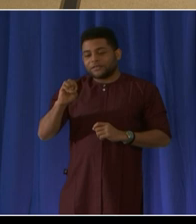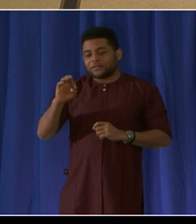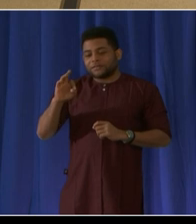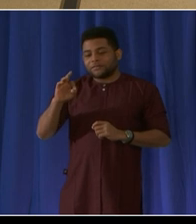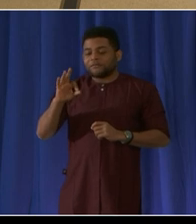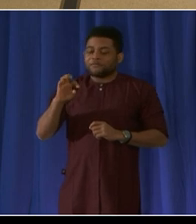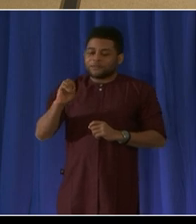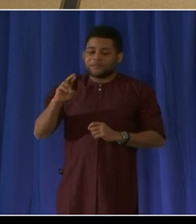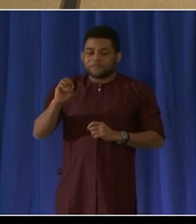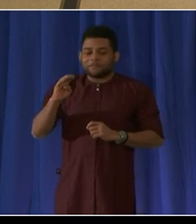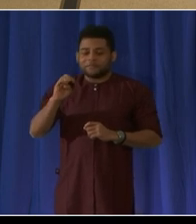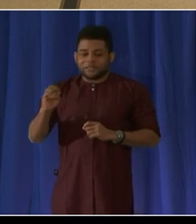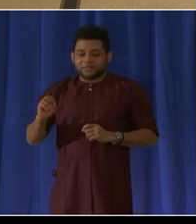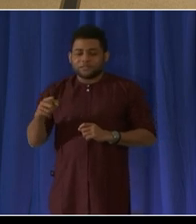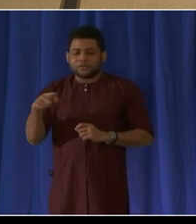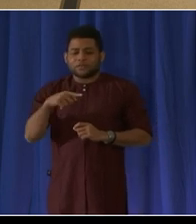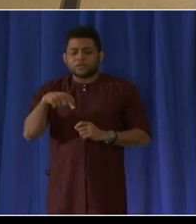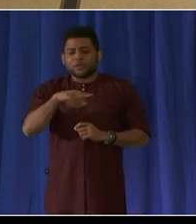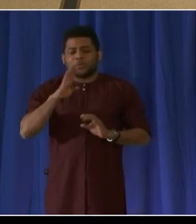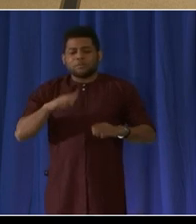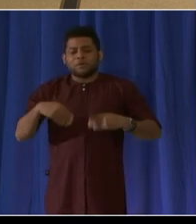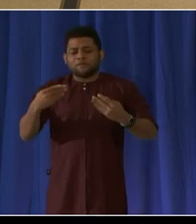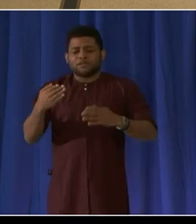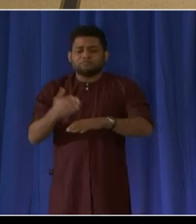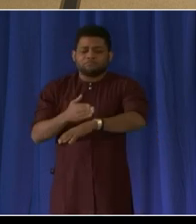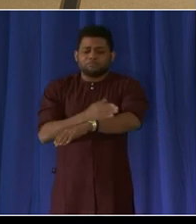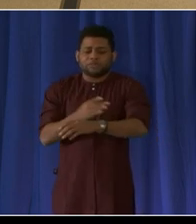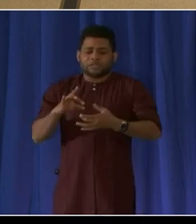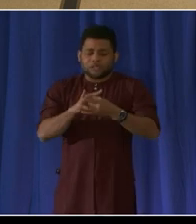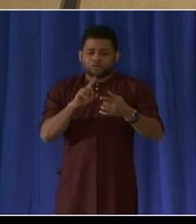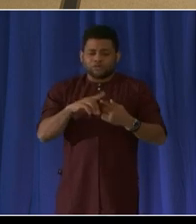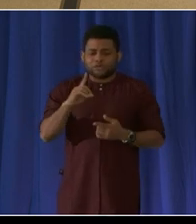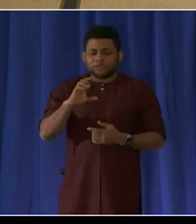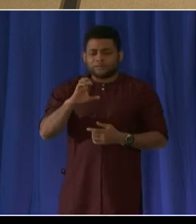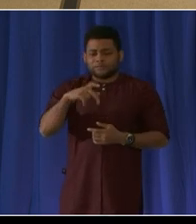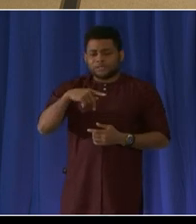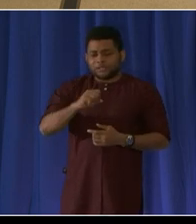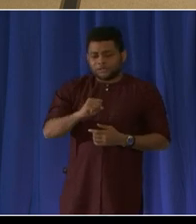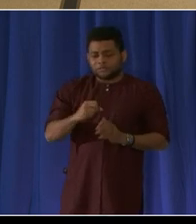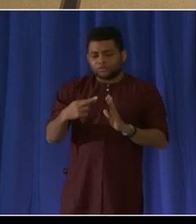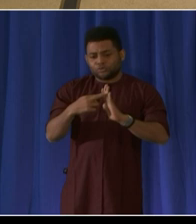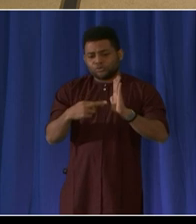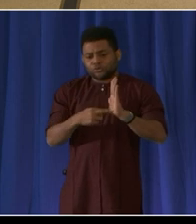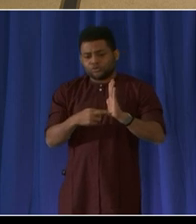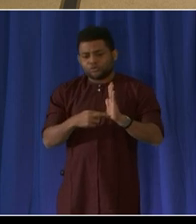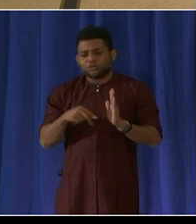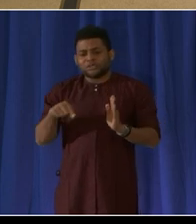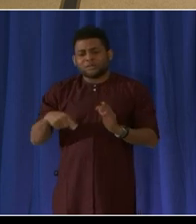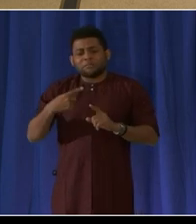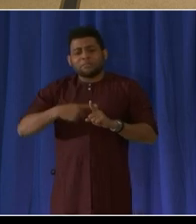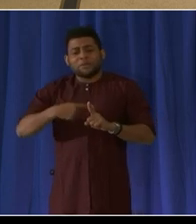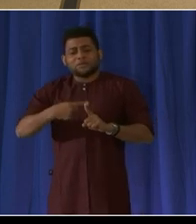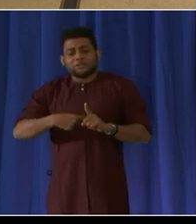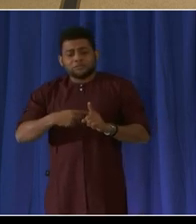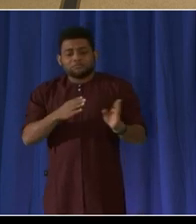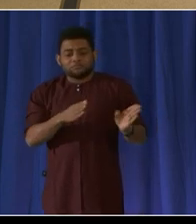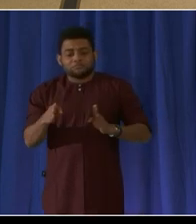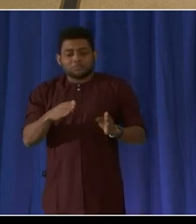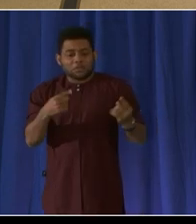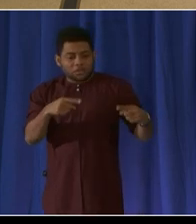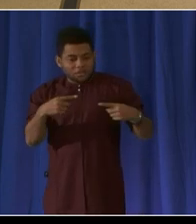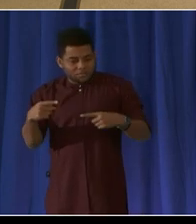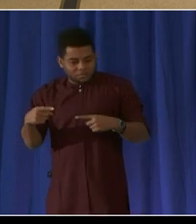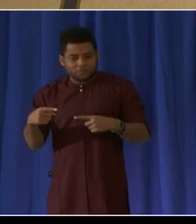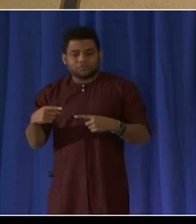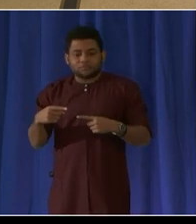Farabee, who will be providing an update on DC Public Schools COVID protocols. This is a monthly series of updates on the subject,